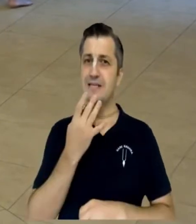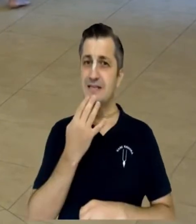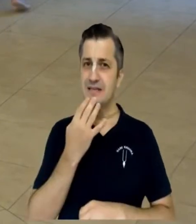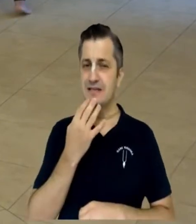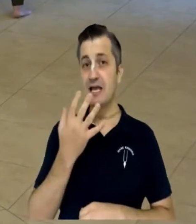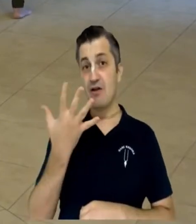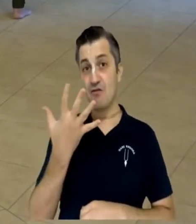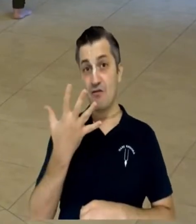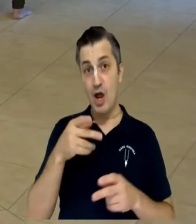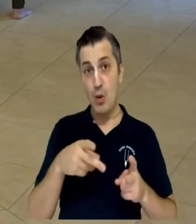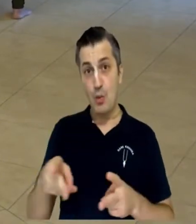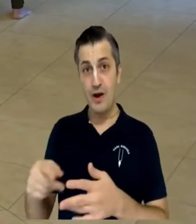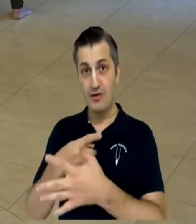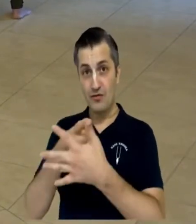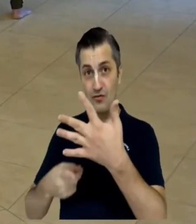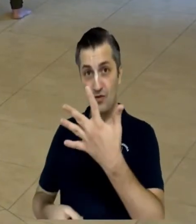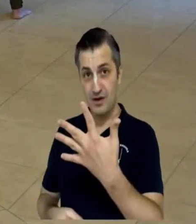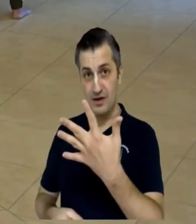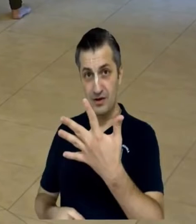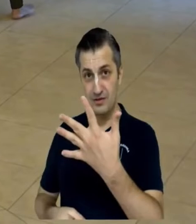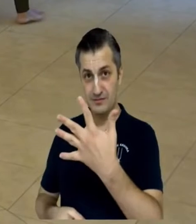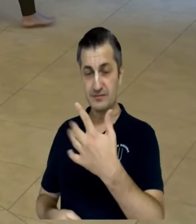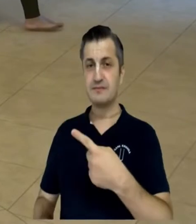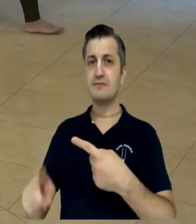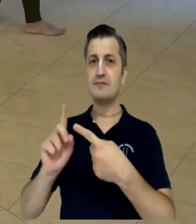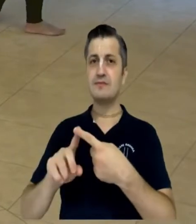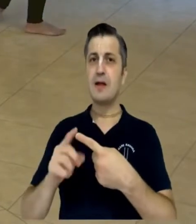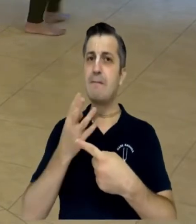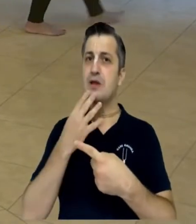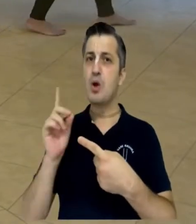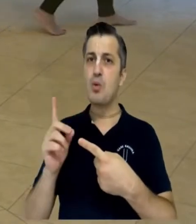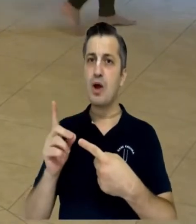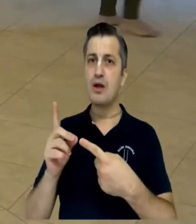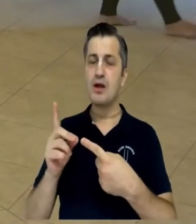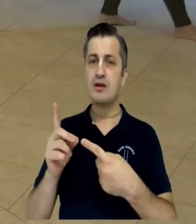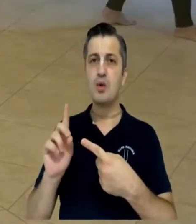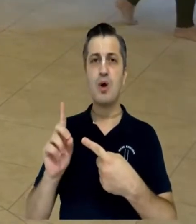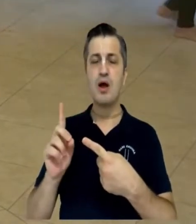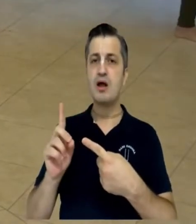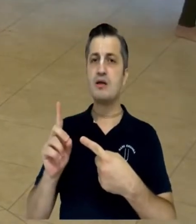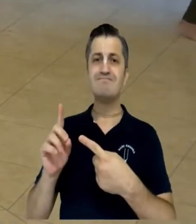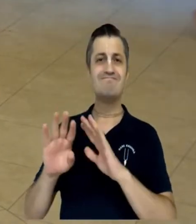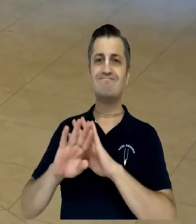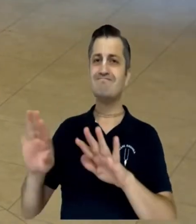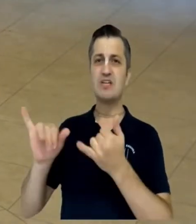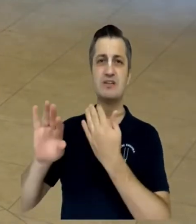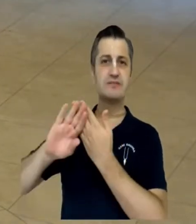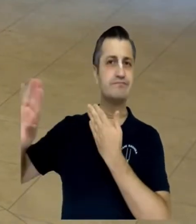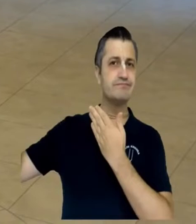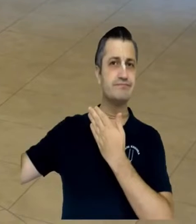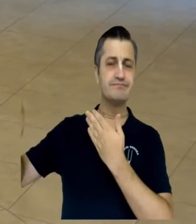So there's one mistake which we do, which is without Krishna, right? So I call